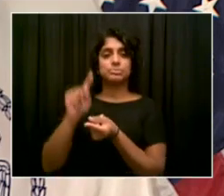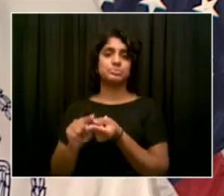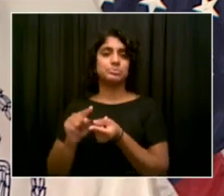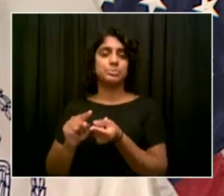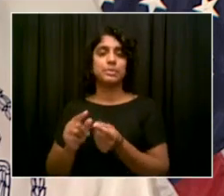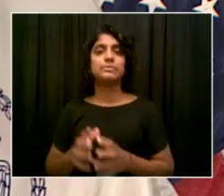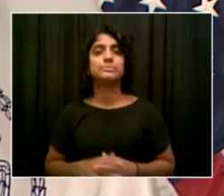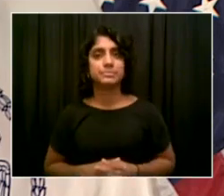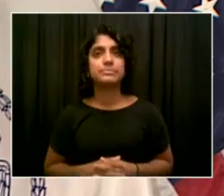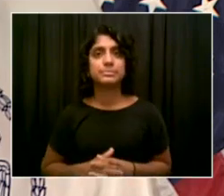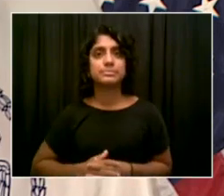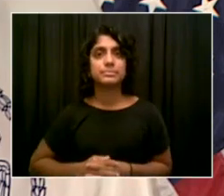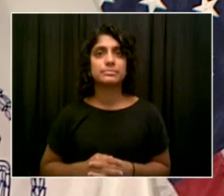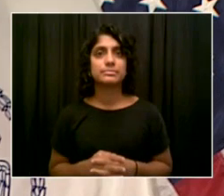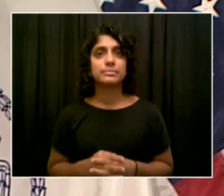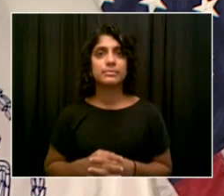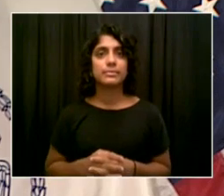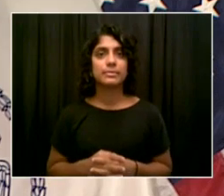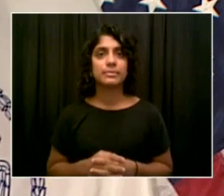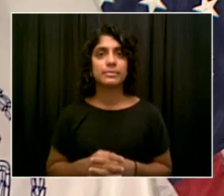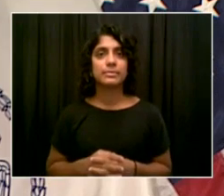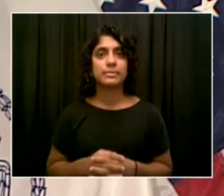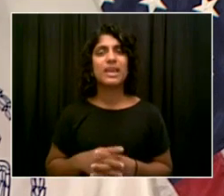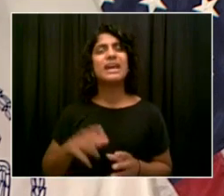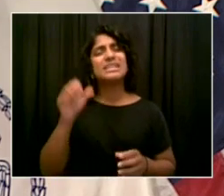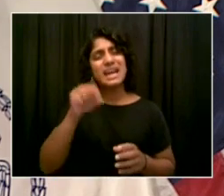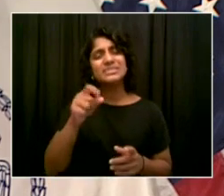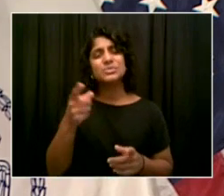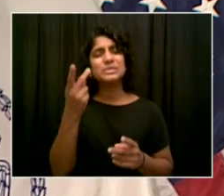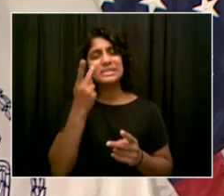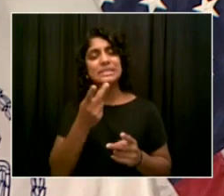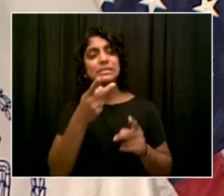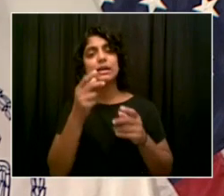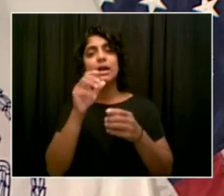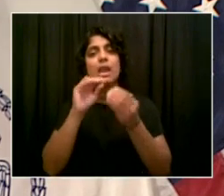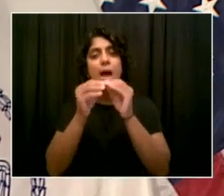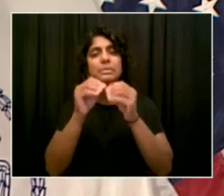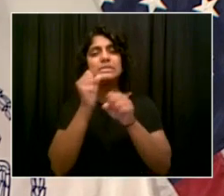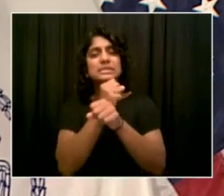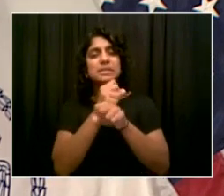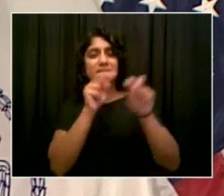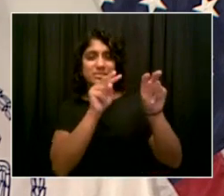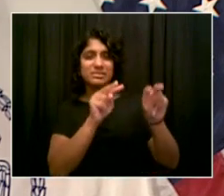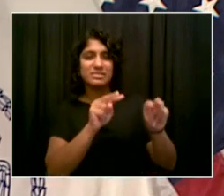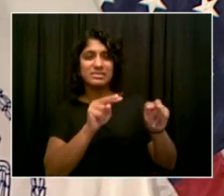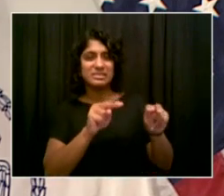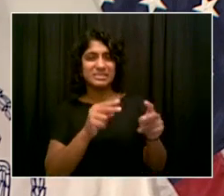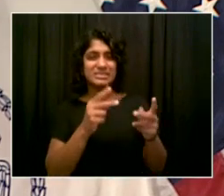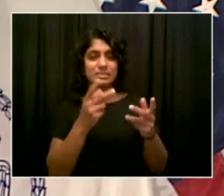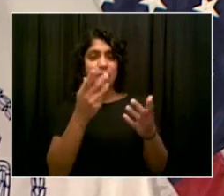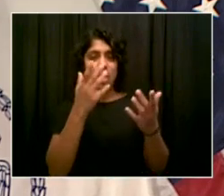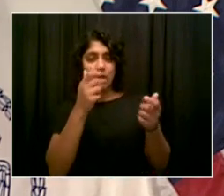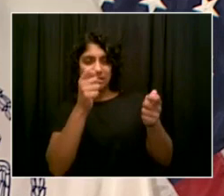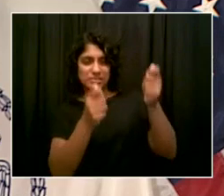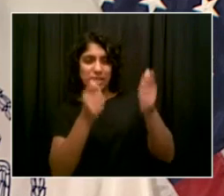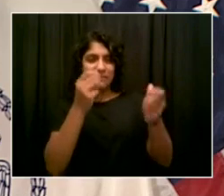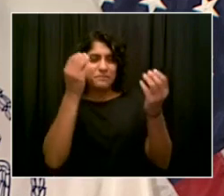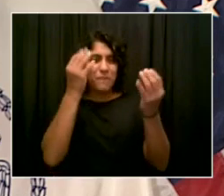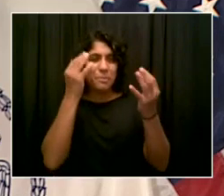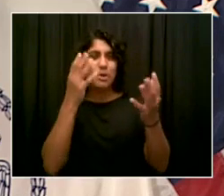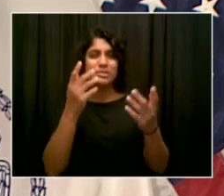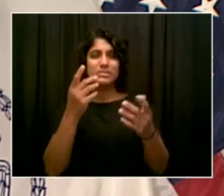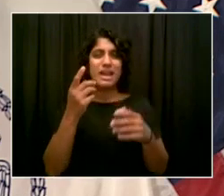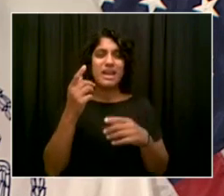And we'll certainly continue to look at different options of what we got to do to respond to the situation as it develops. Dr. Chokshi, then Dr.